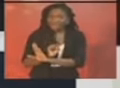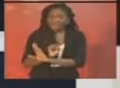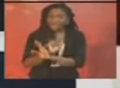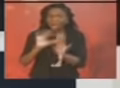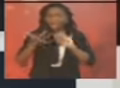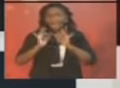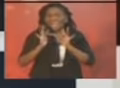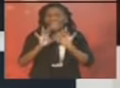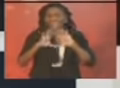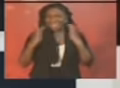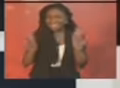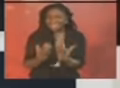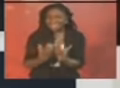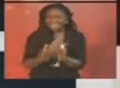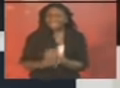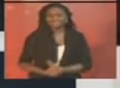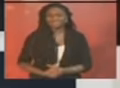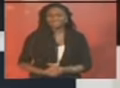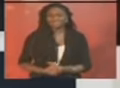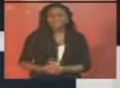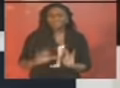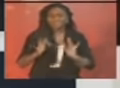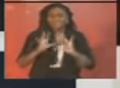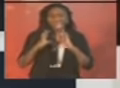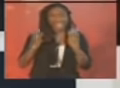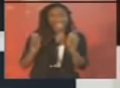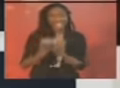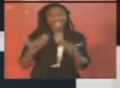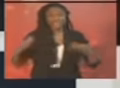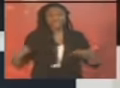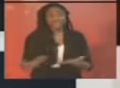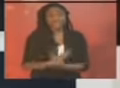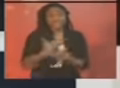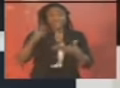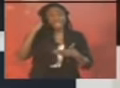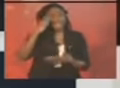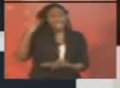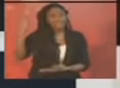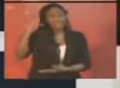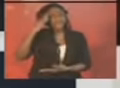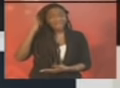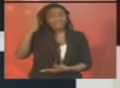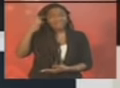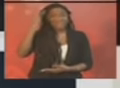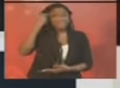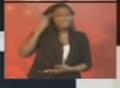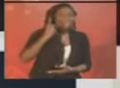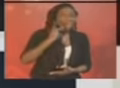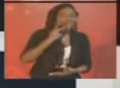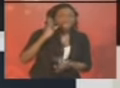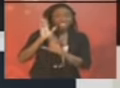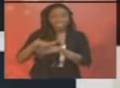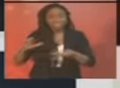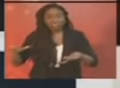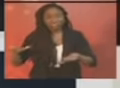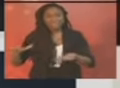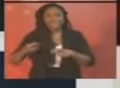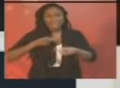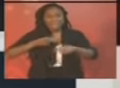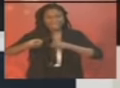new, and both the parents and the children were trying to manage with it. What we found,